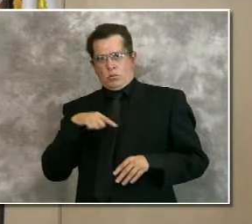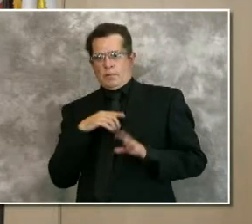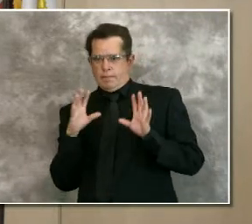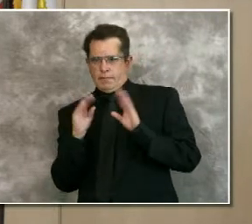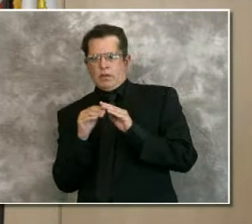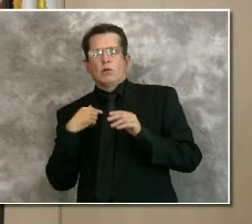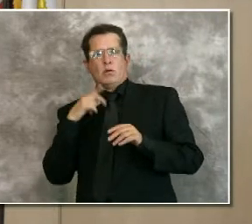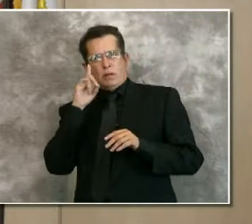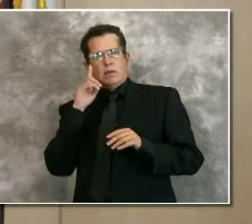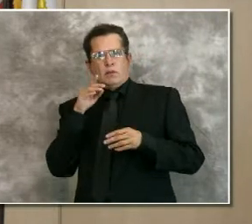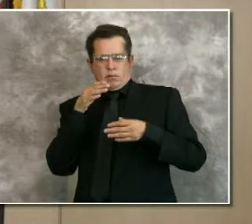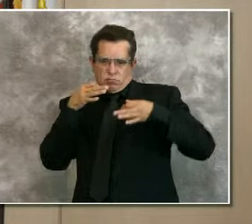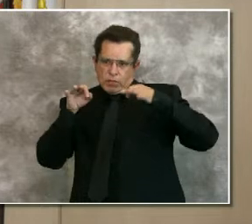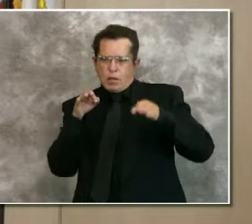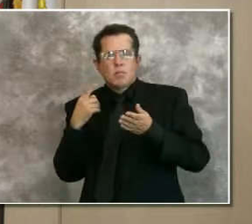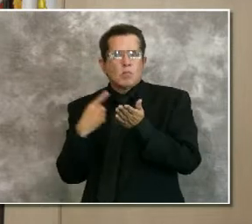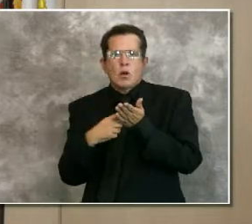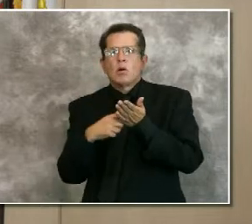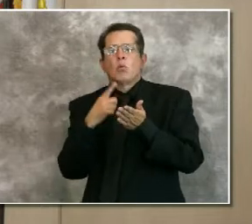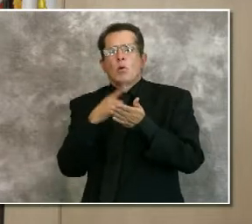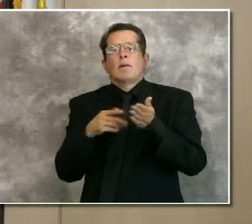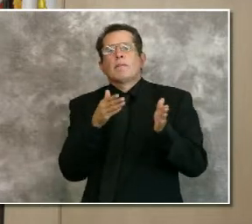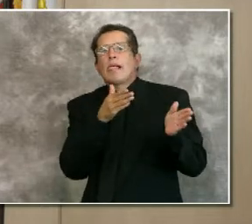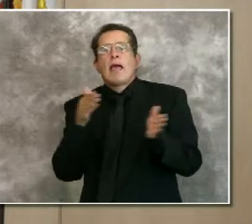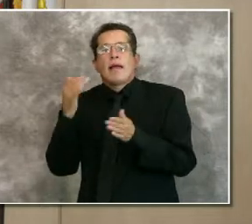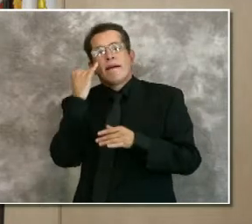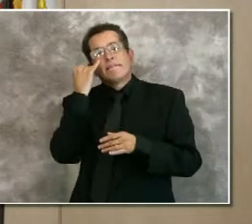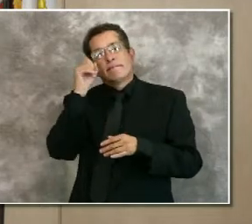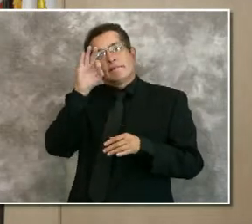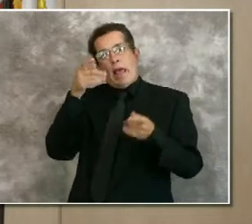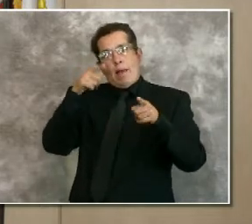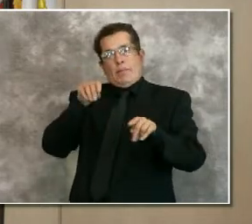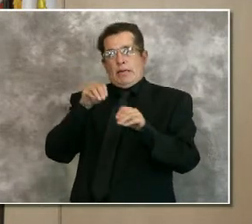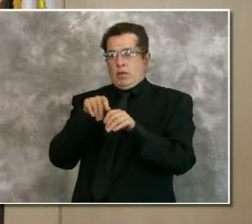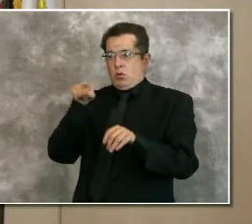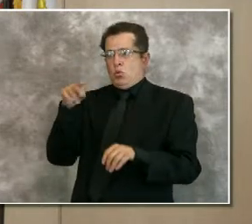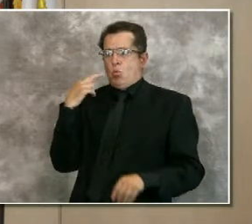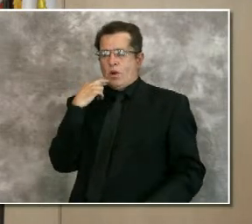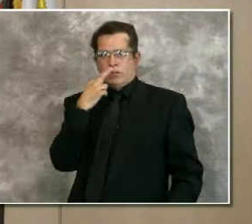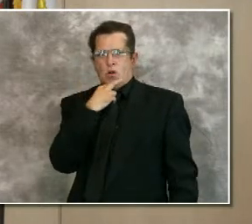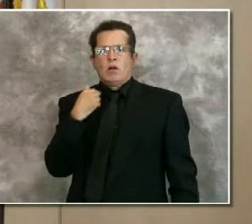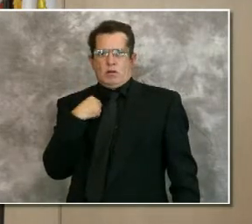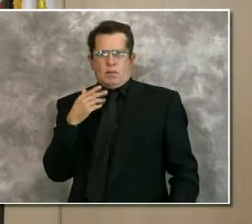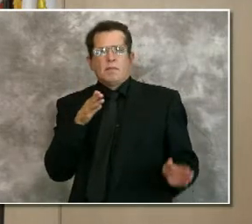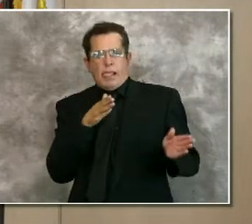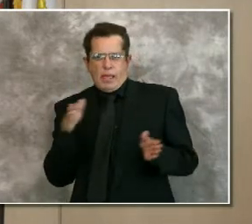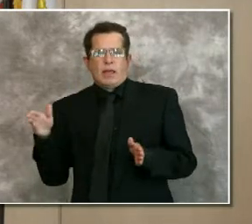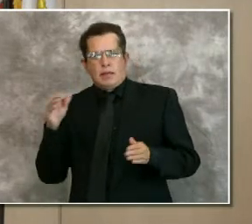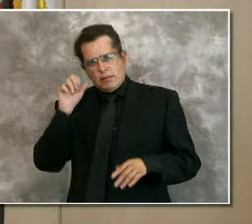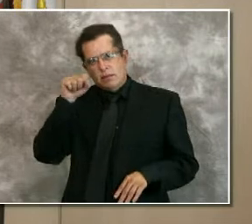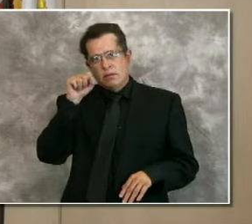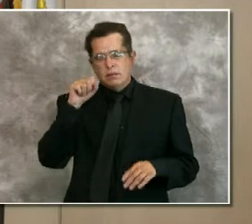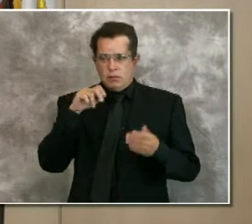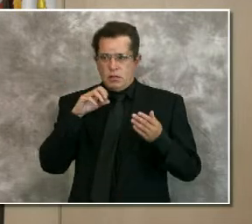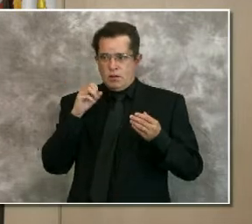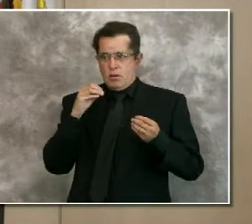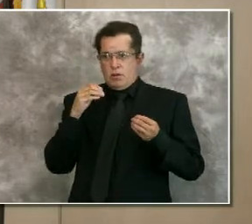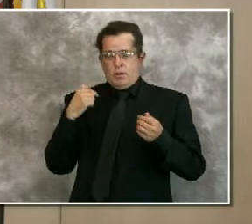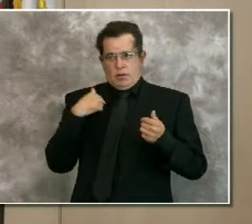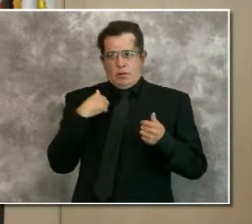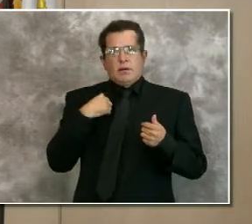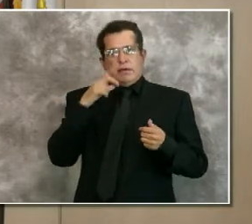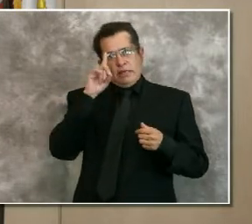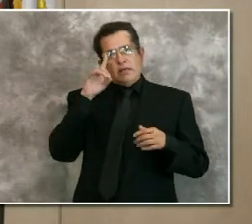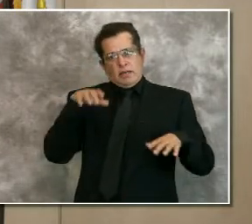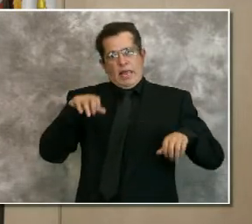do with restaurants. And so to say that we have not taken any action is highly